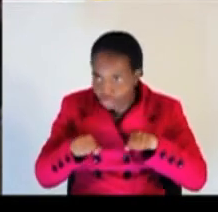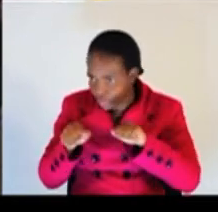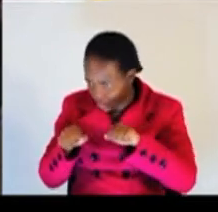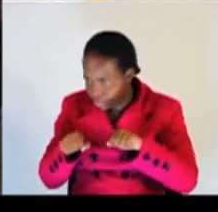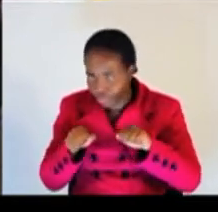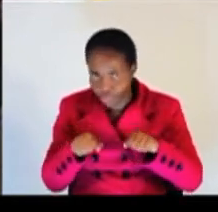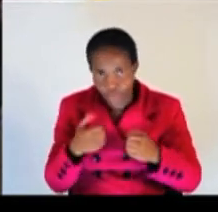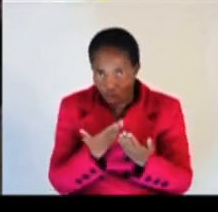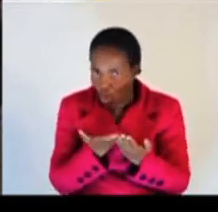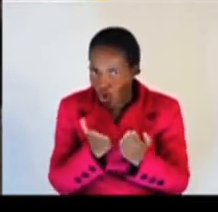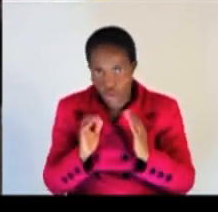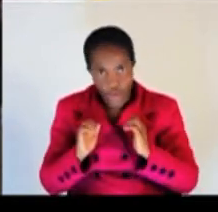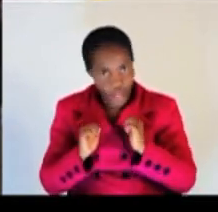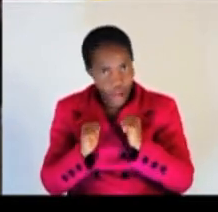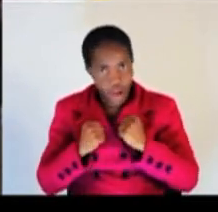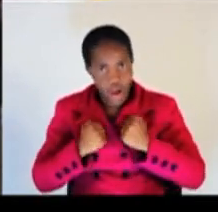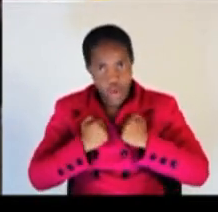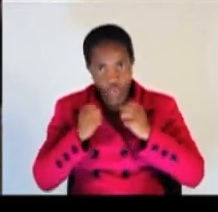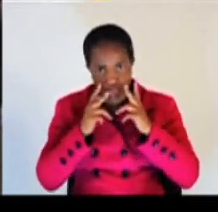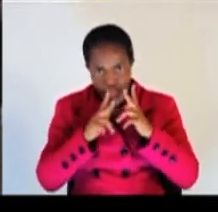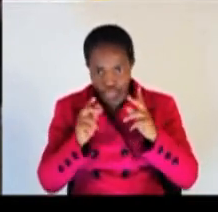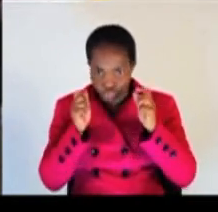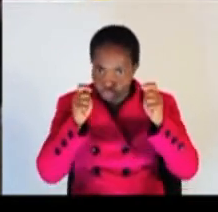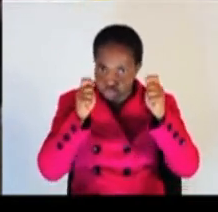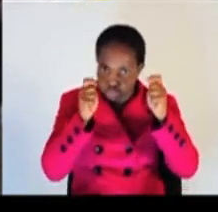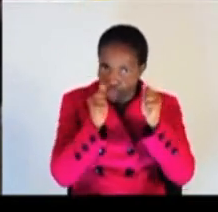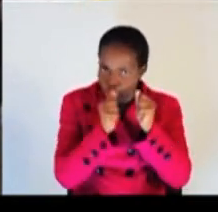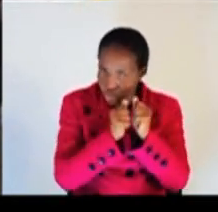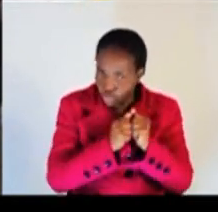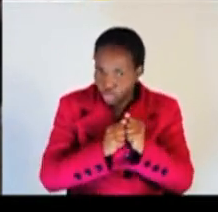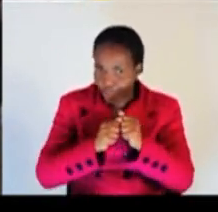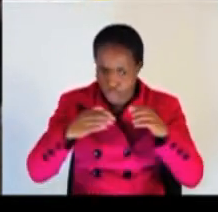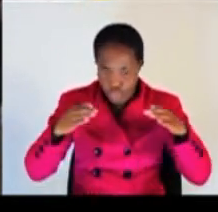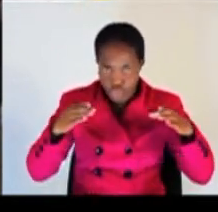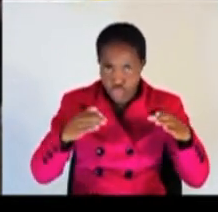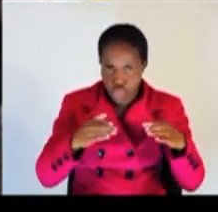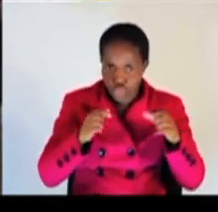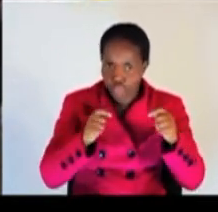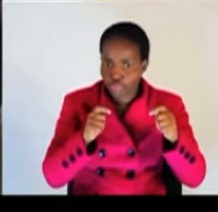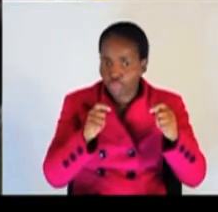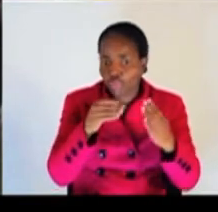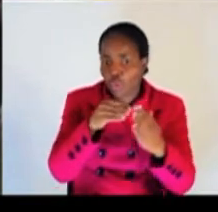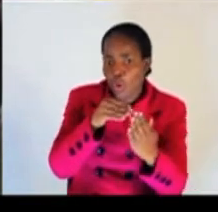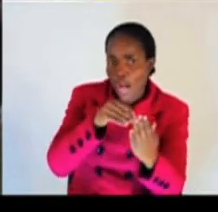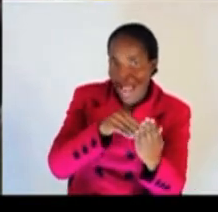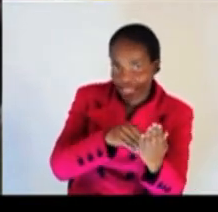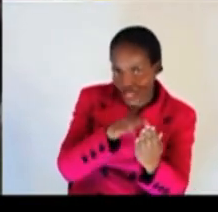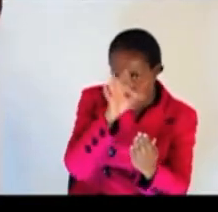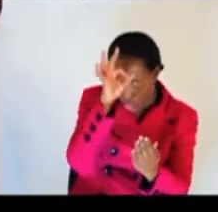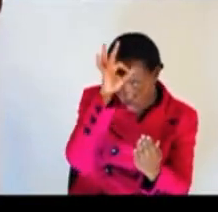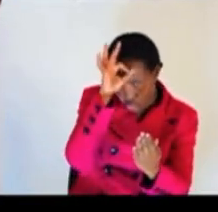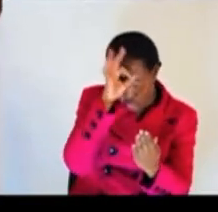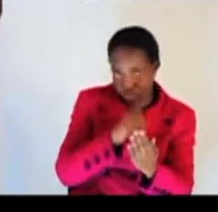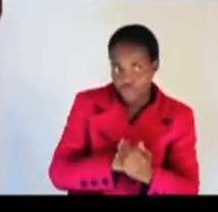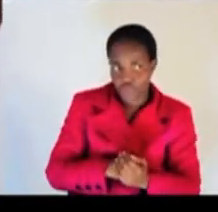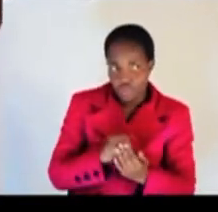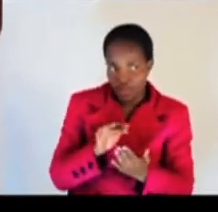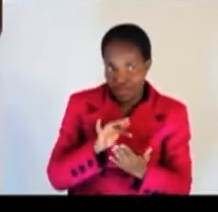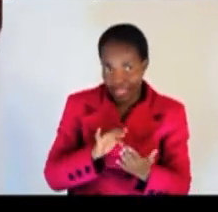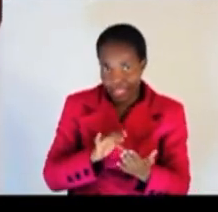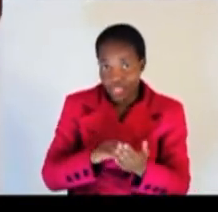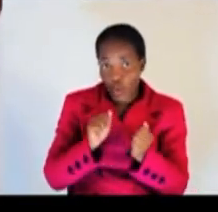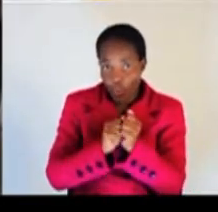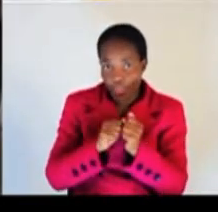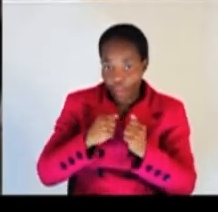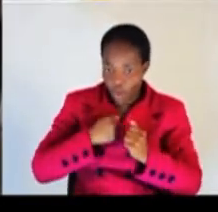all our comrades will march together in a group up to the Sharpeville police station with our